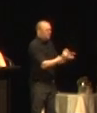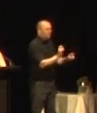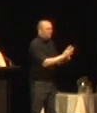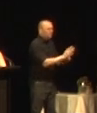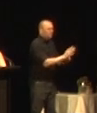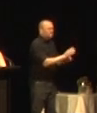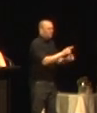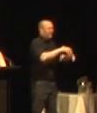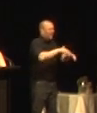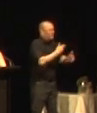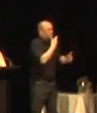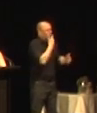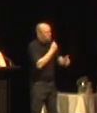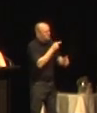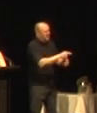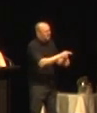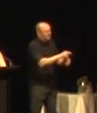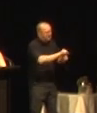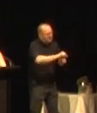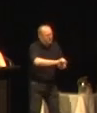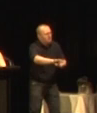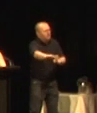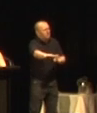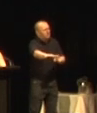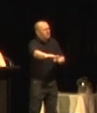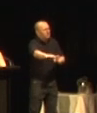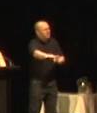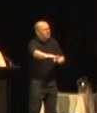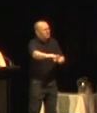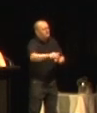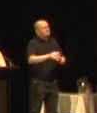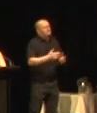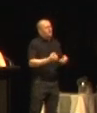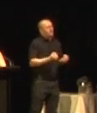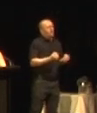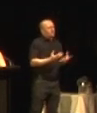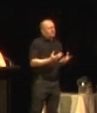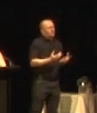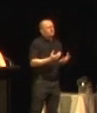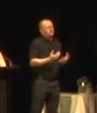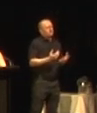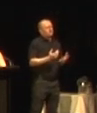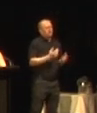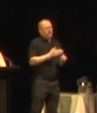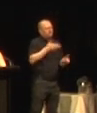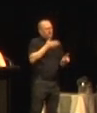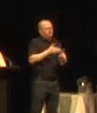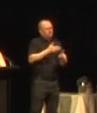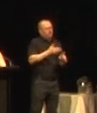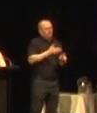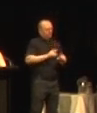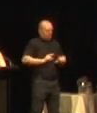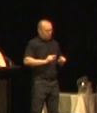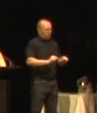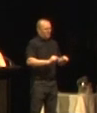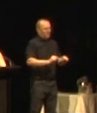paper, scissors, that moment, is often just a prerequisite to getting in a certain mental state that's conducive to thinking about this